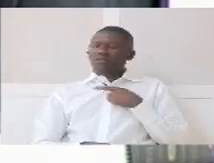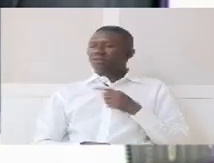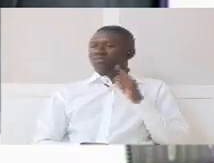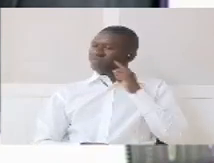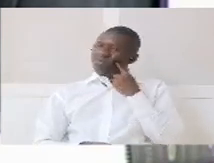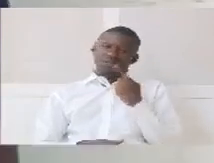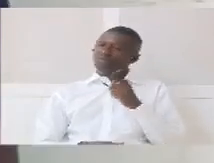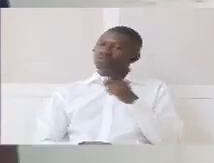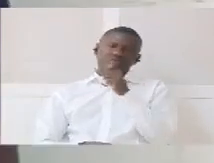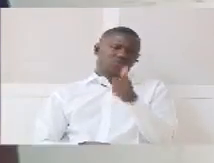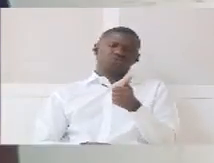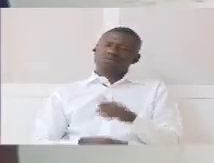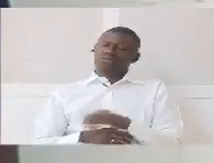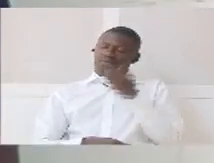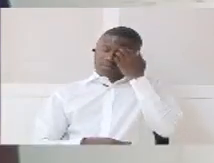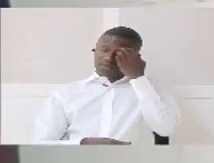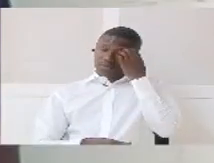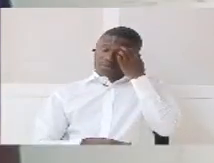especially an elderly person.